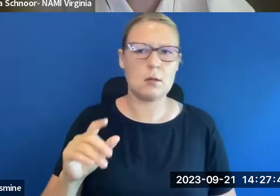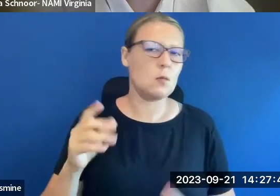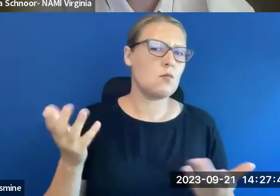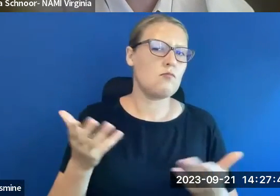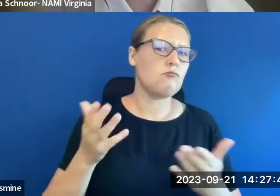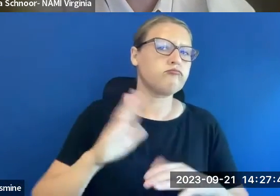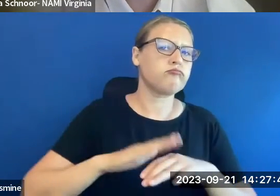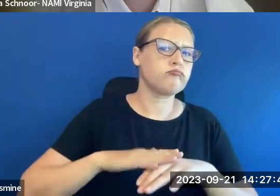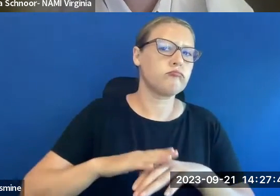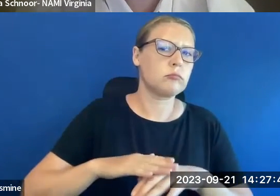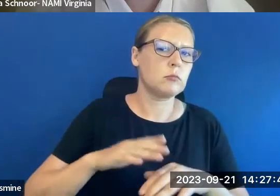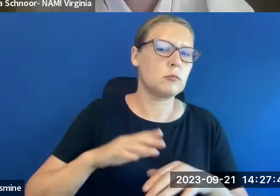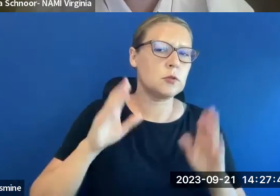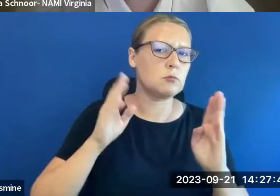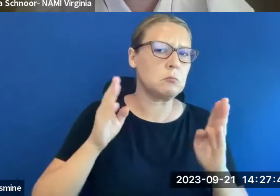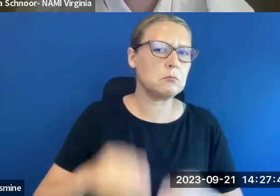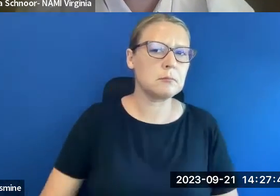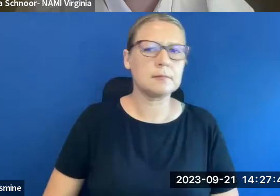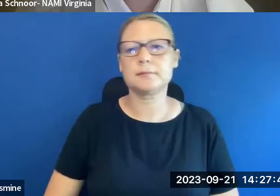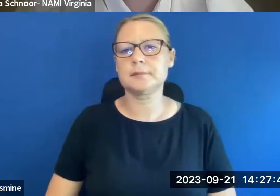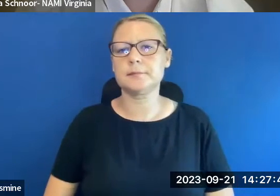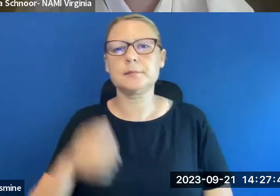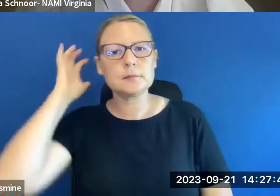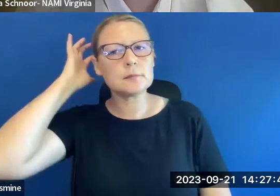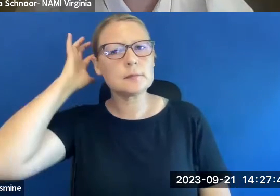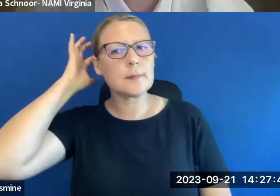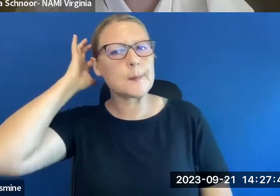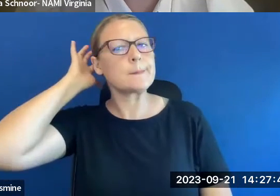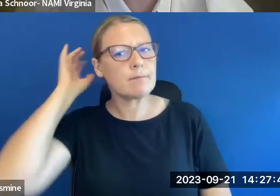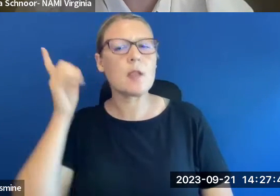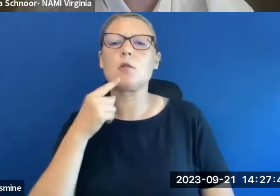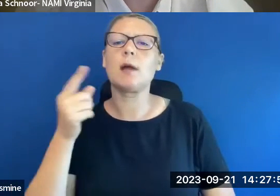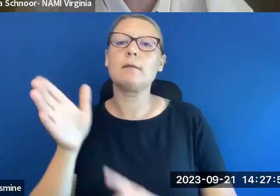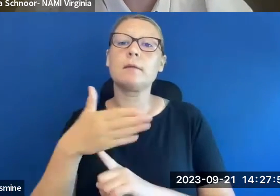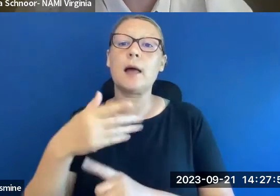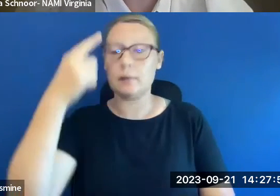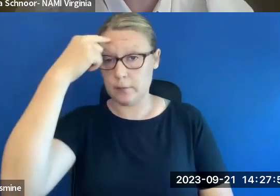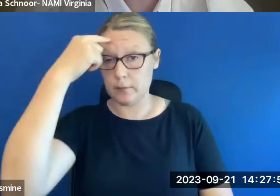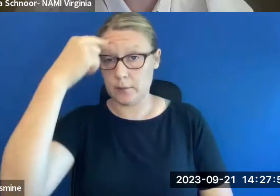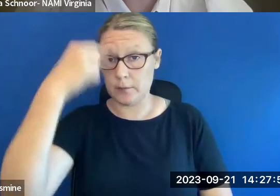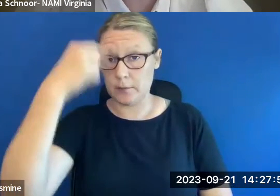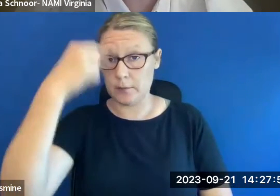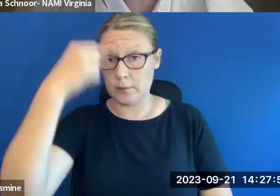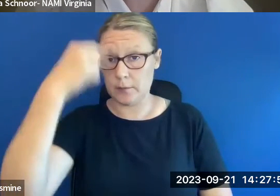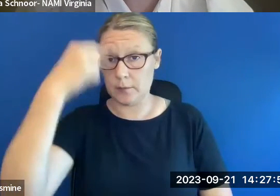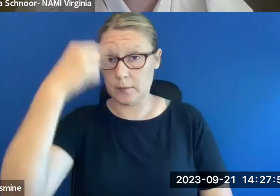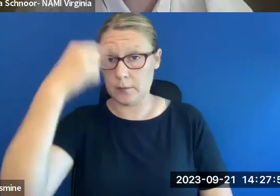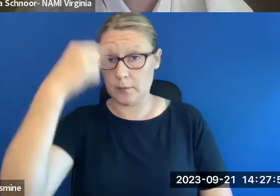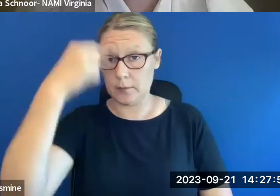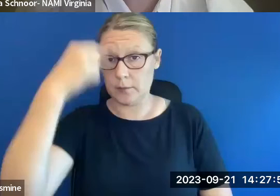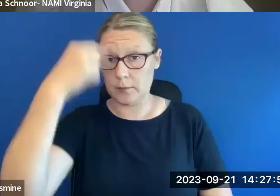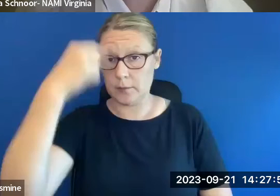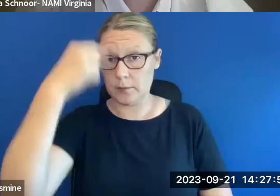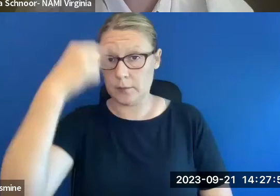Okay. I guess a red flag for me is if we have not